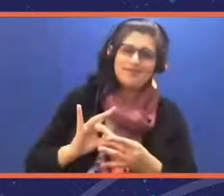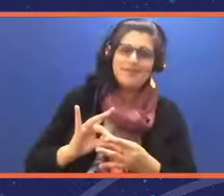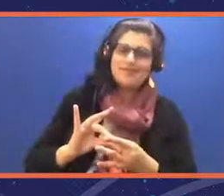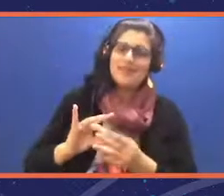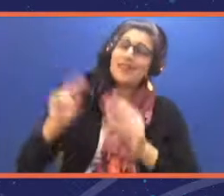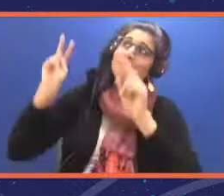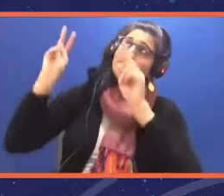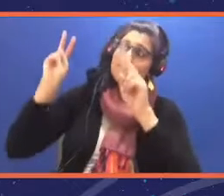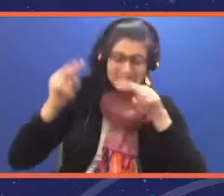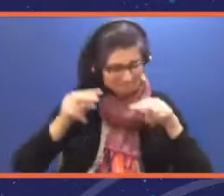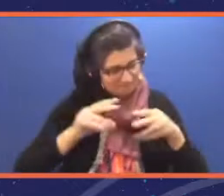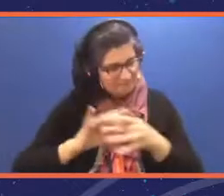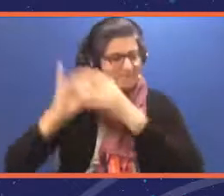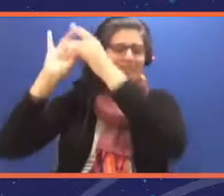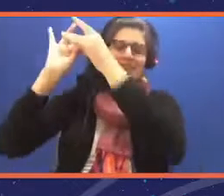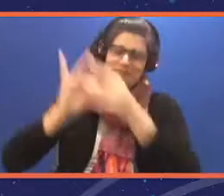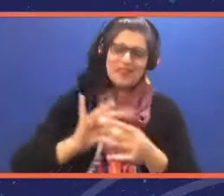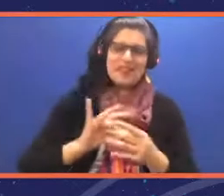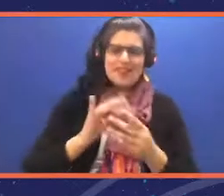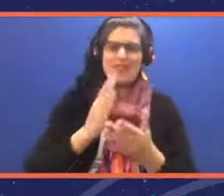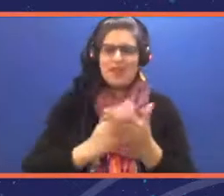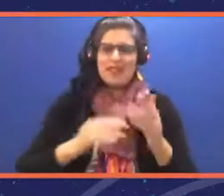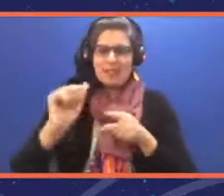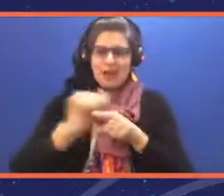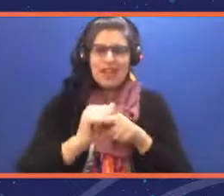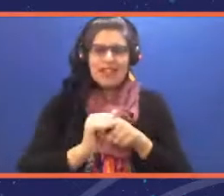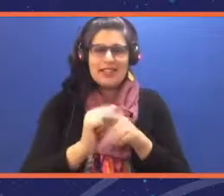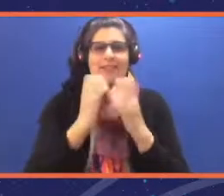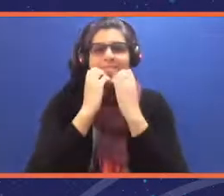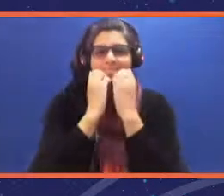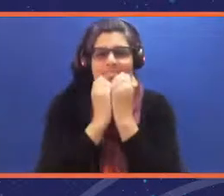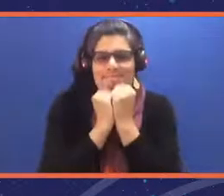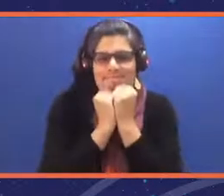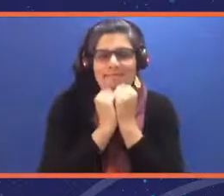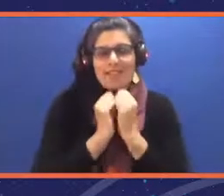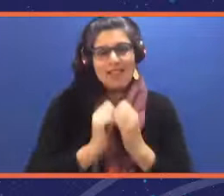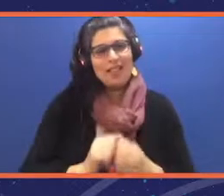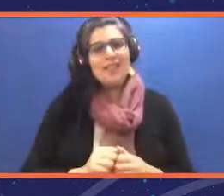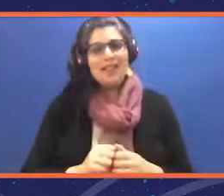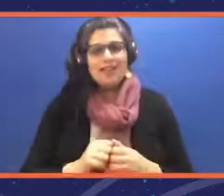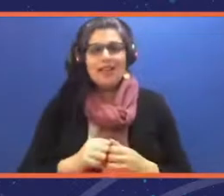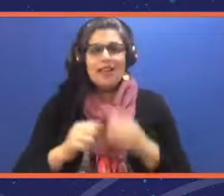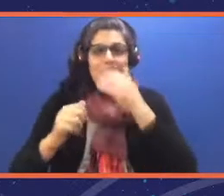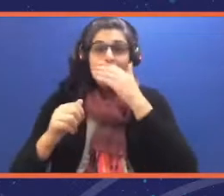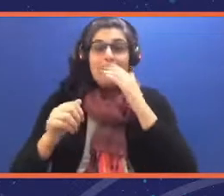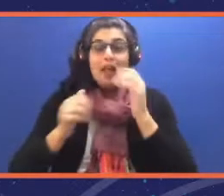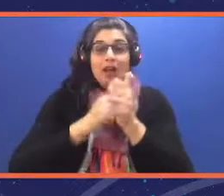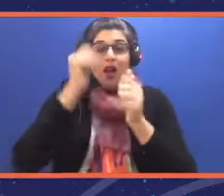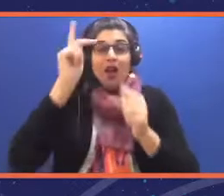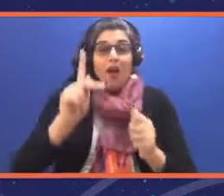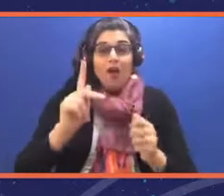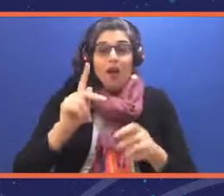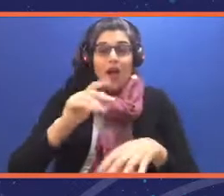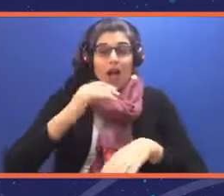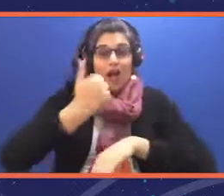practices that you'll be hearing about in the book. And there'll be a follow-up section where folks can reflect a little bit